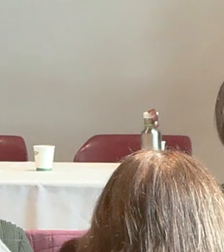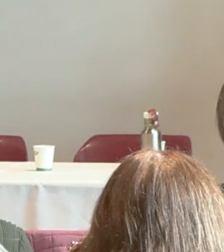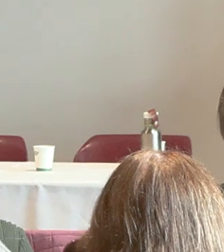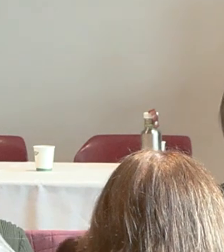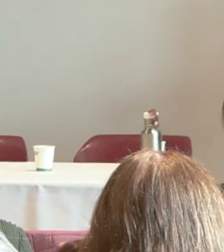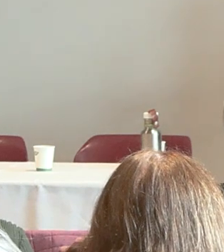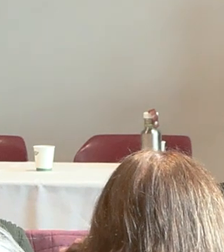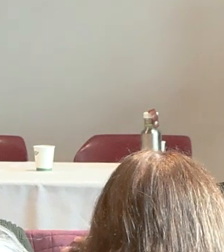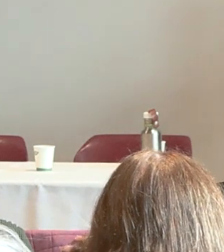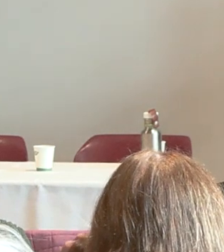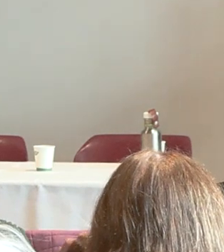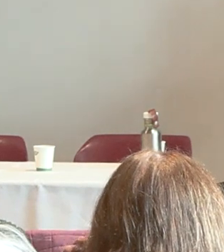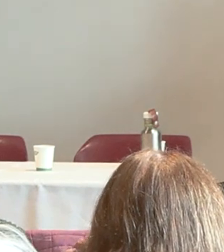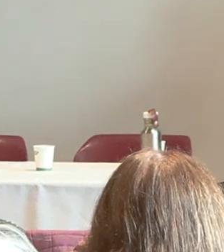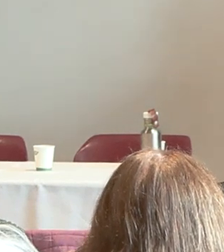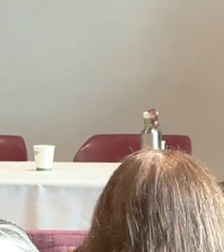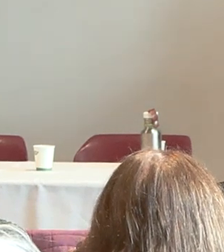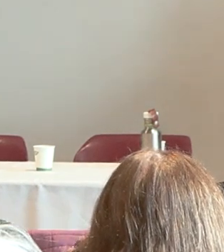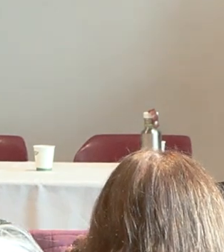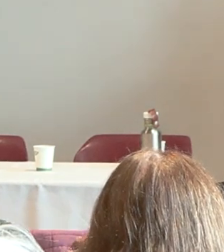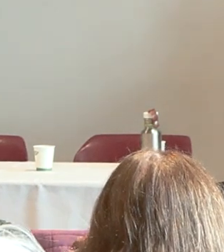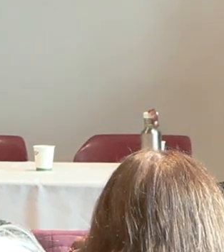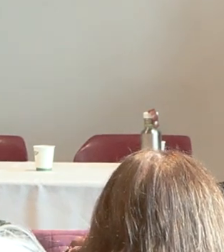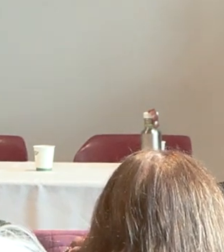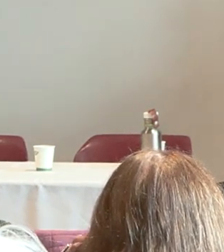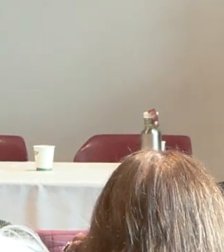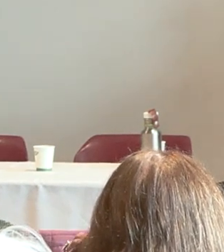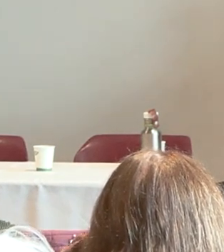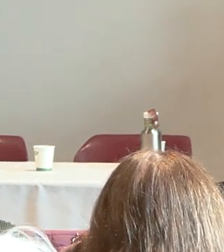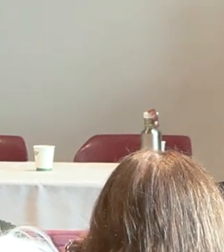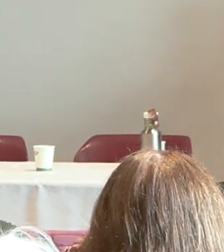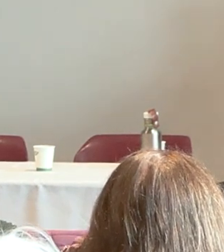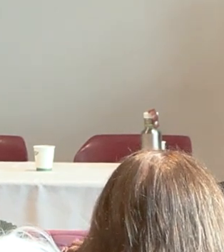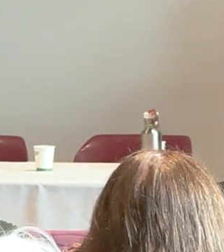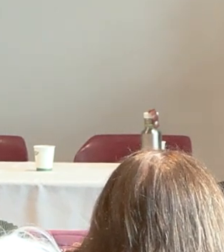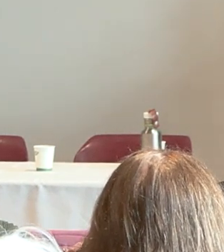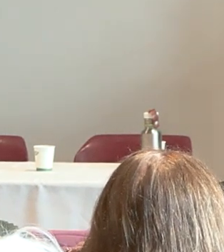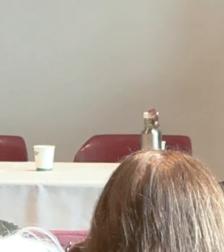recent collection for sale in the lobby, and I'm sure she'd be happy to sign after the keynote.